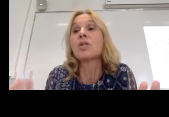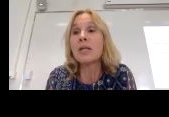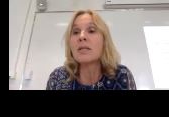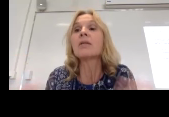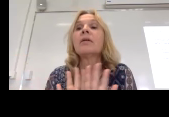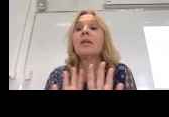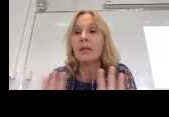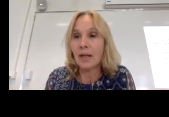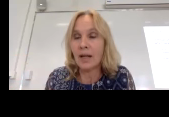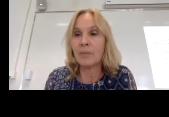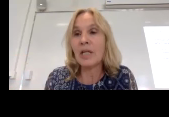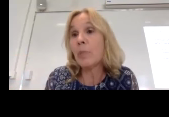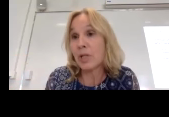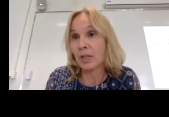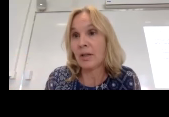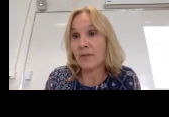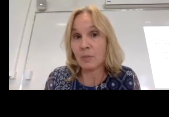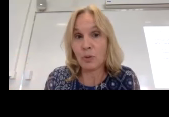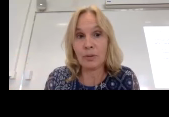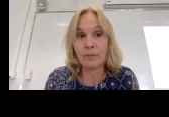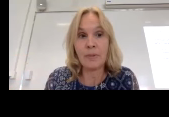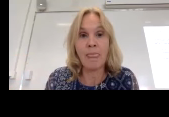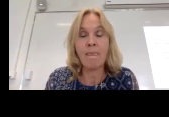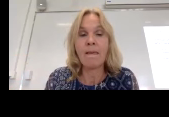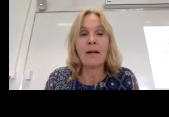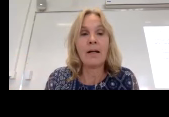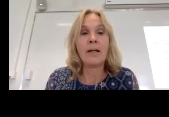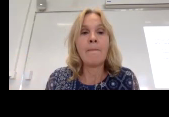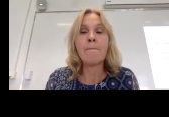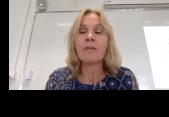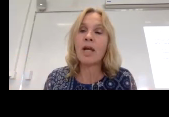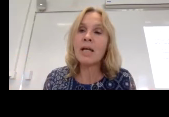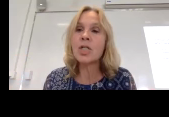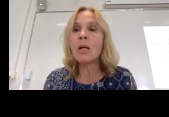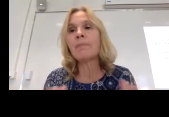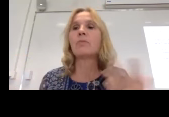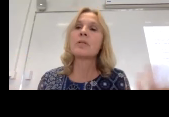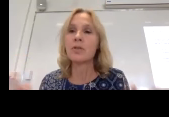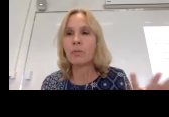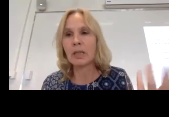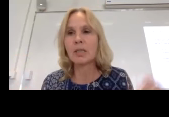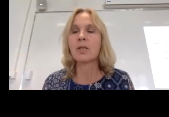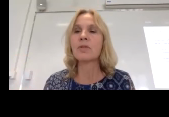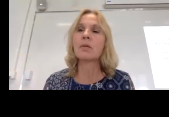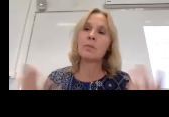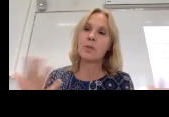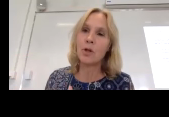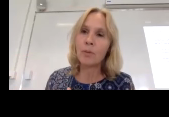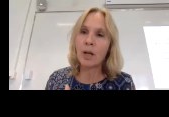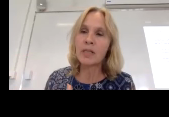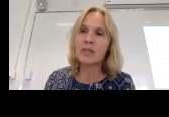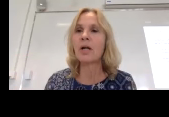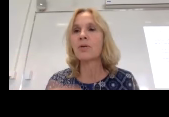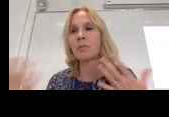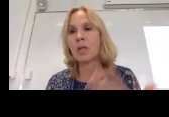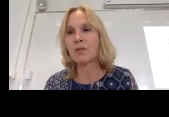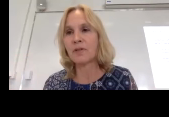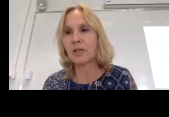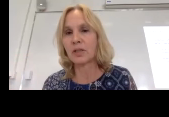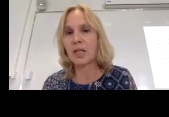well, suggesting inhibition of some sort. For handshape, the results are mixed. So sometimes no priming is